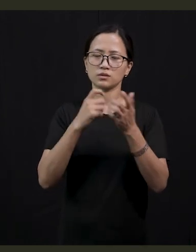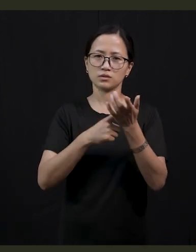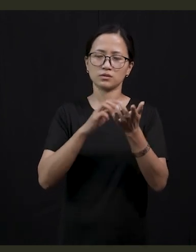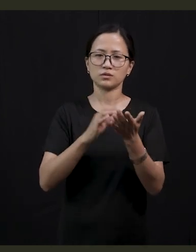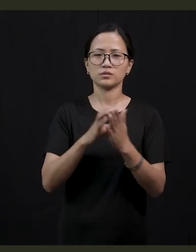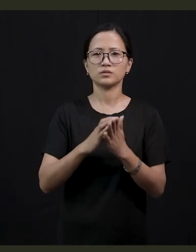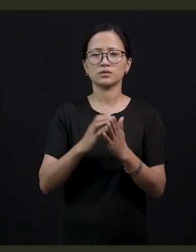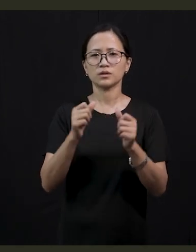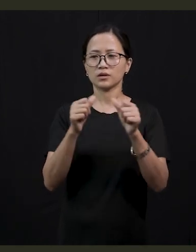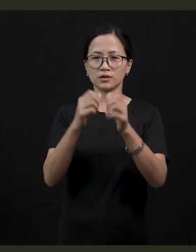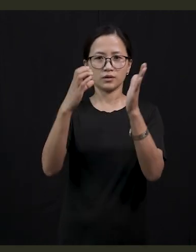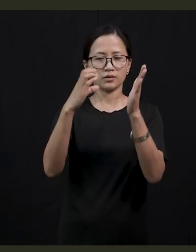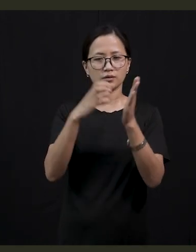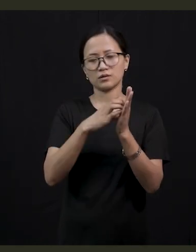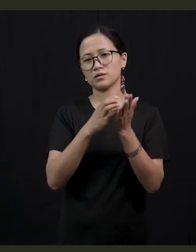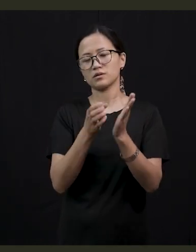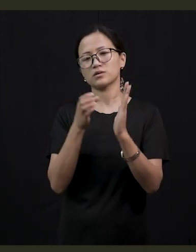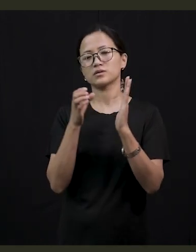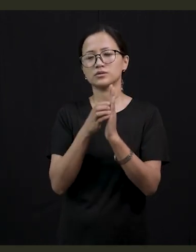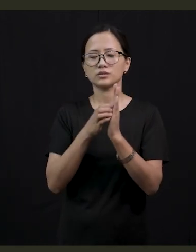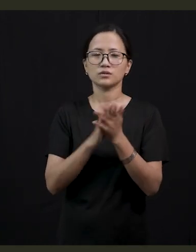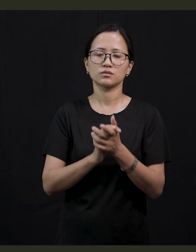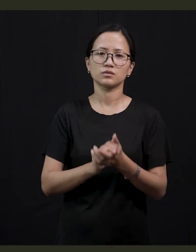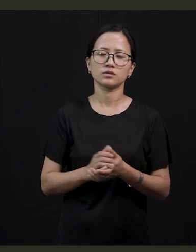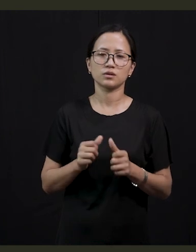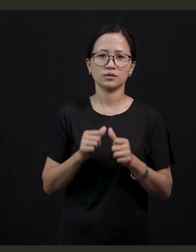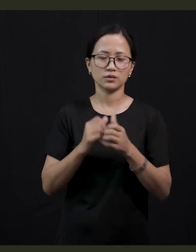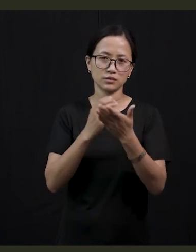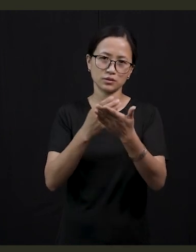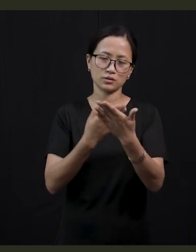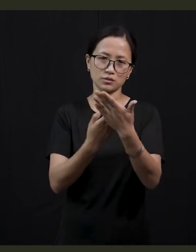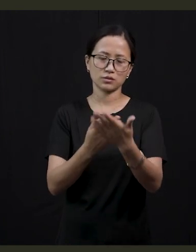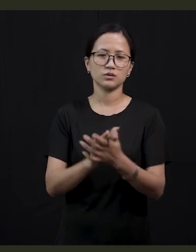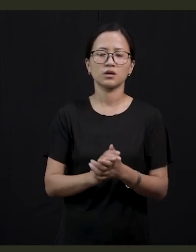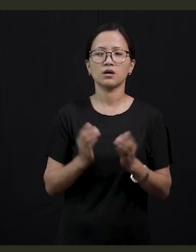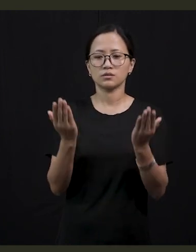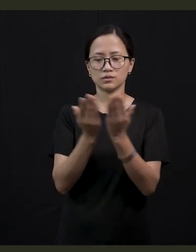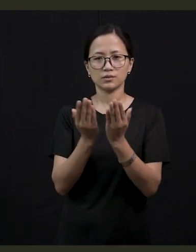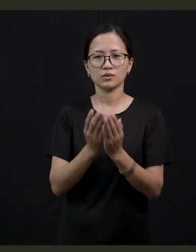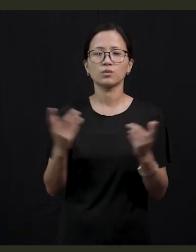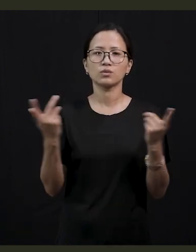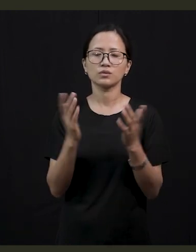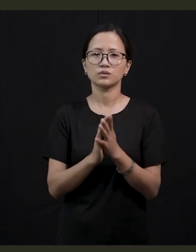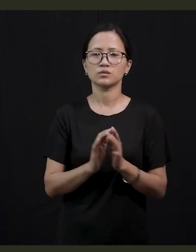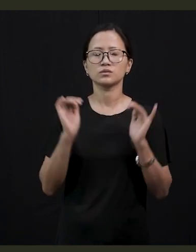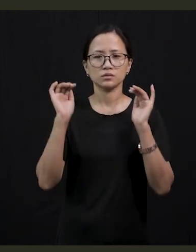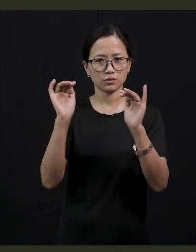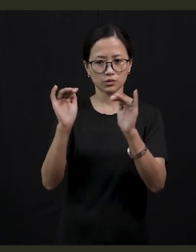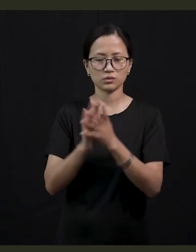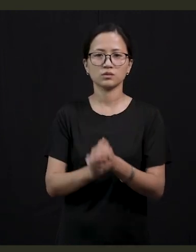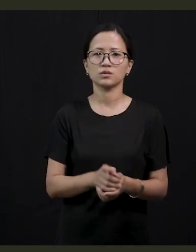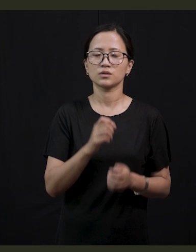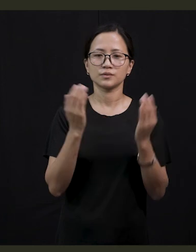assembly, and when he is addressing the assembly, remember, whatever the Chief Minister and the government has asked him to read, that is what he is supposed to